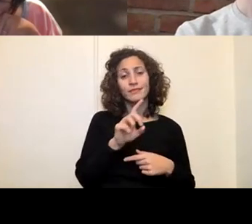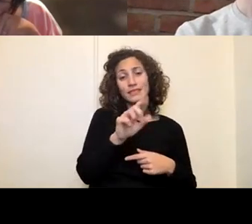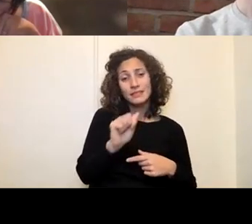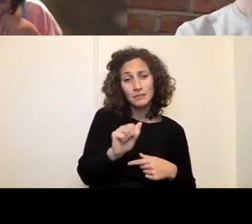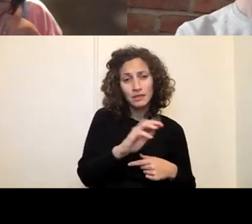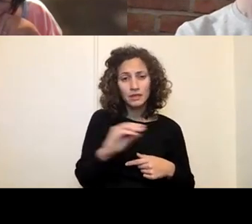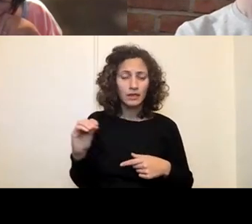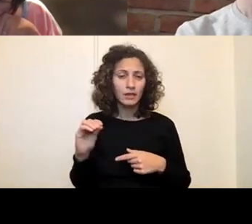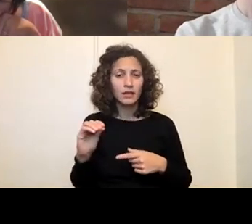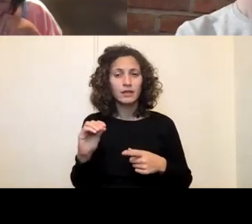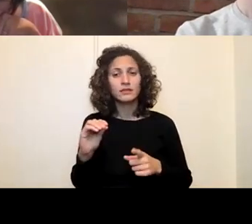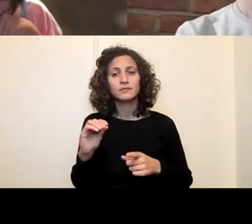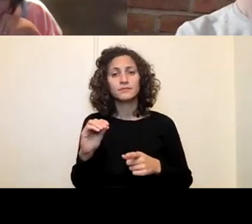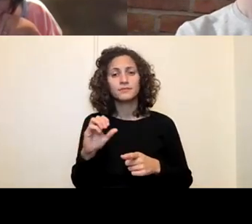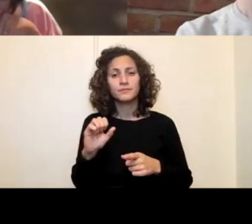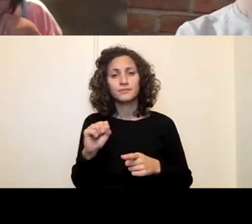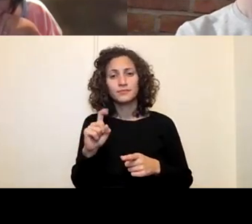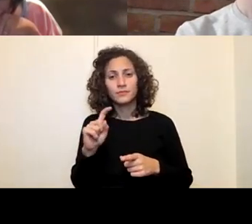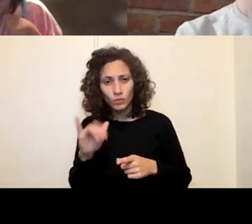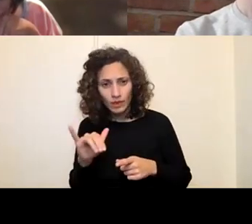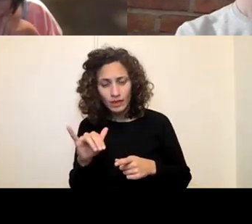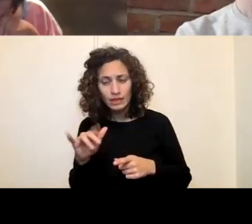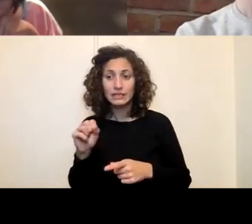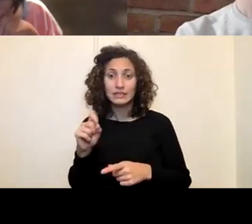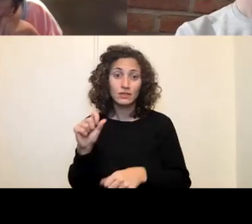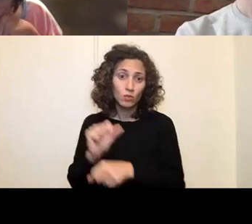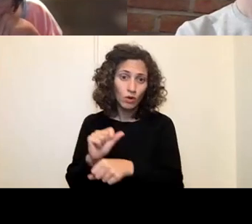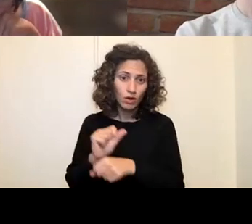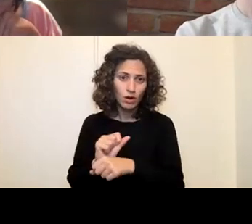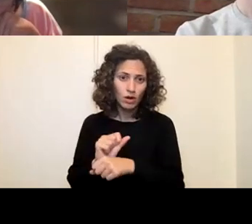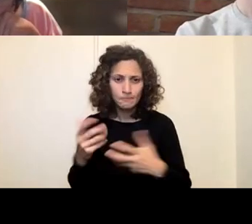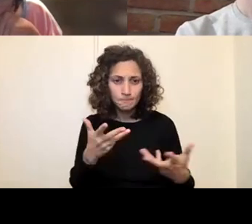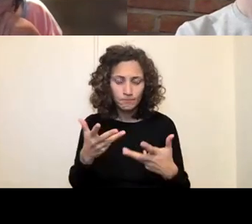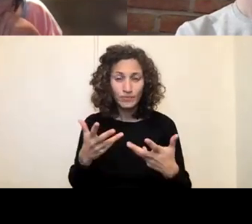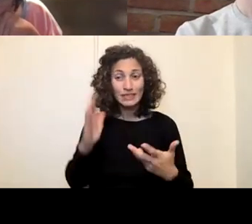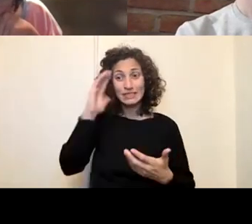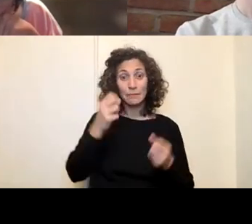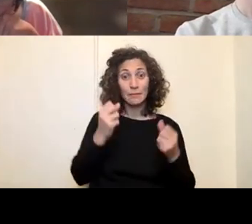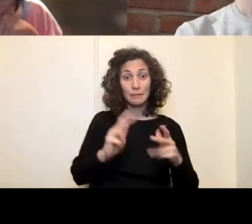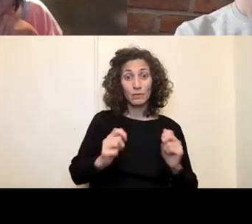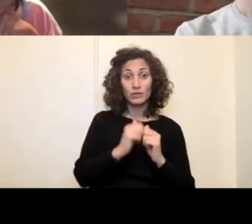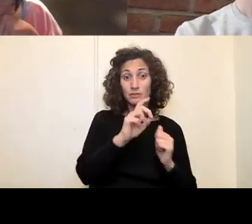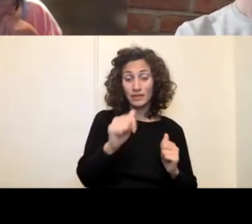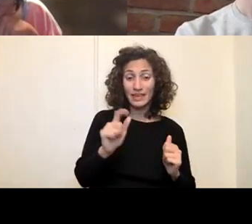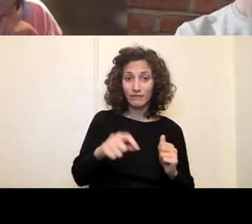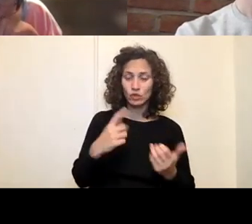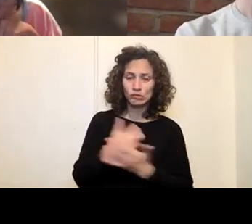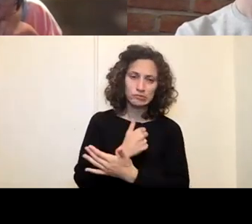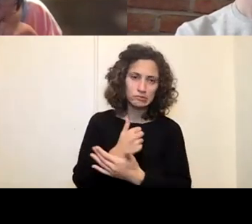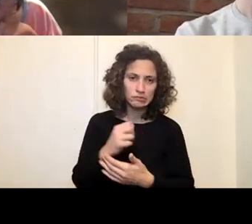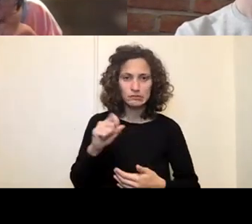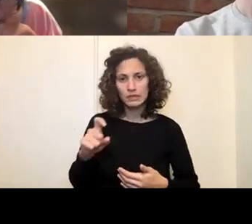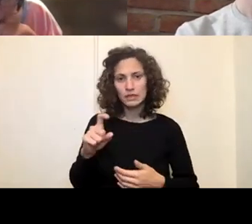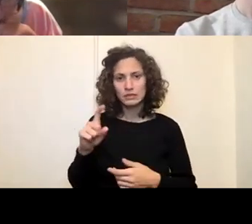lot of disabled people might have to turn to sex work to either survive or either just have some taste